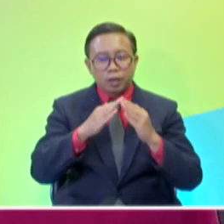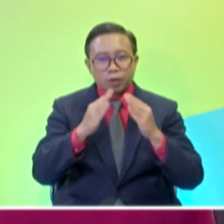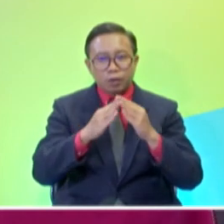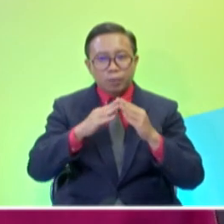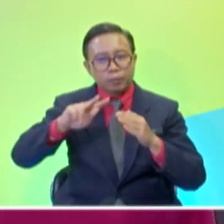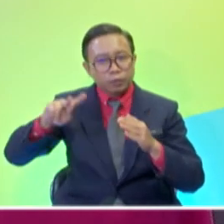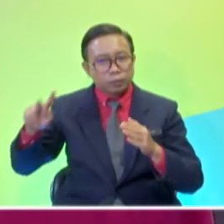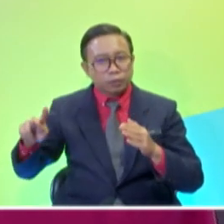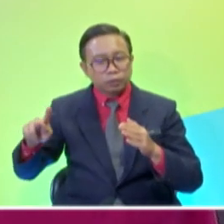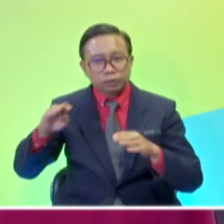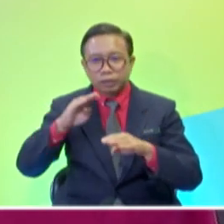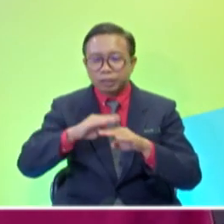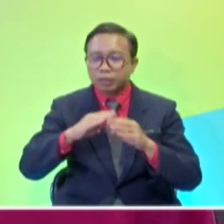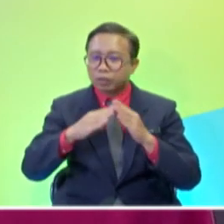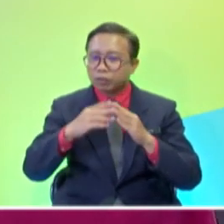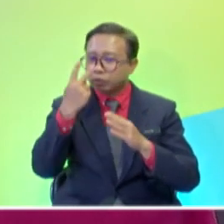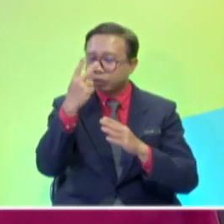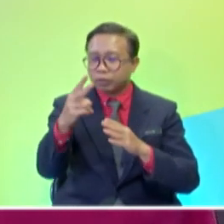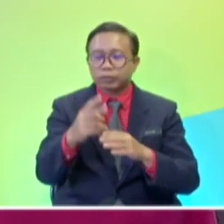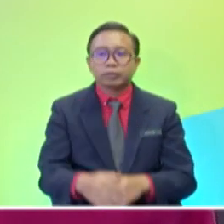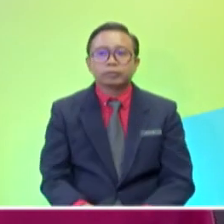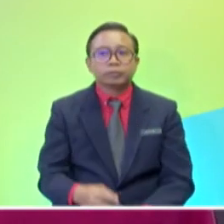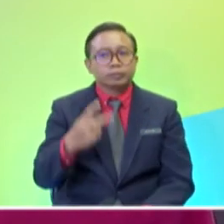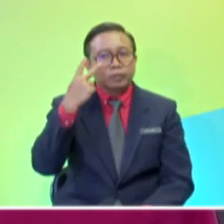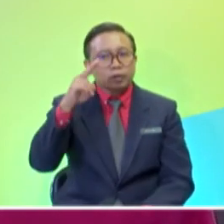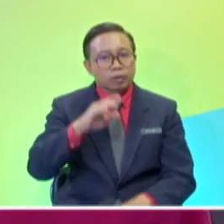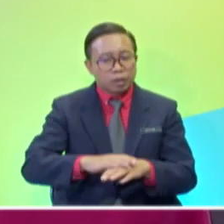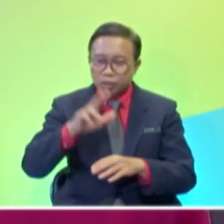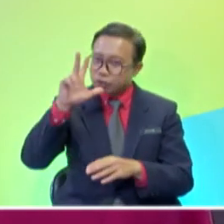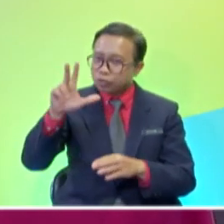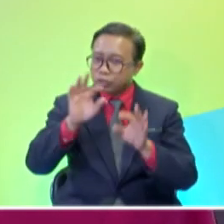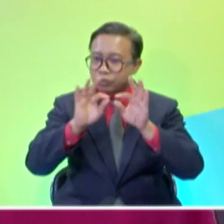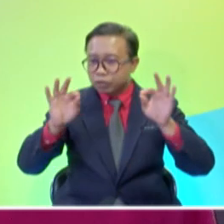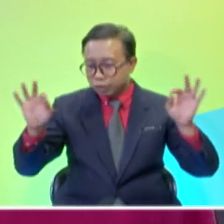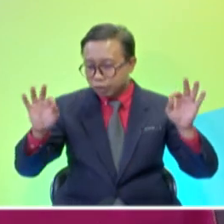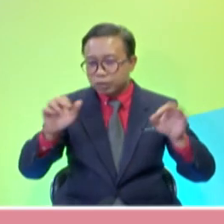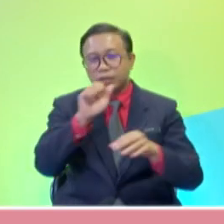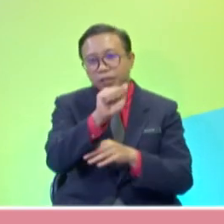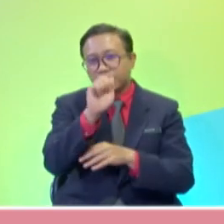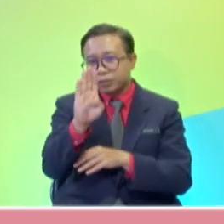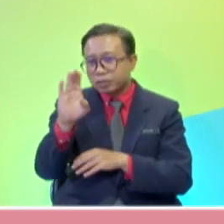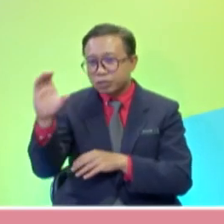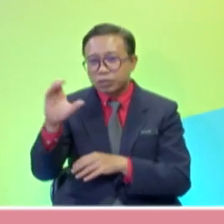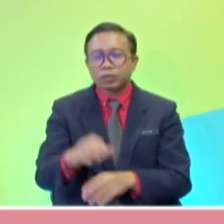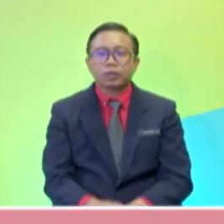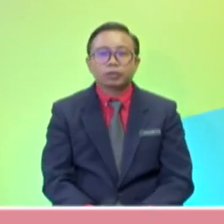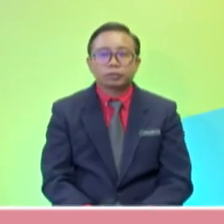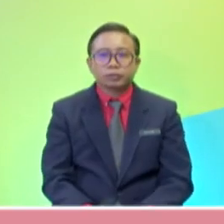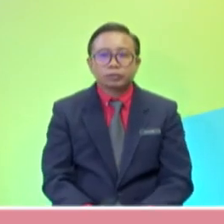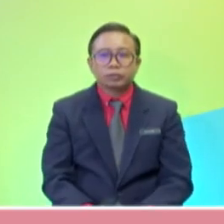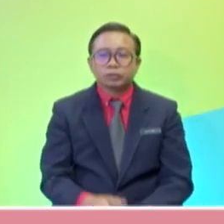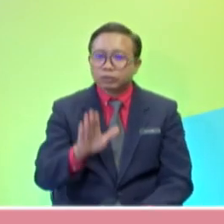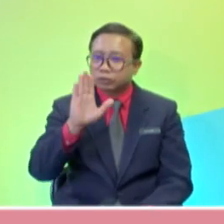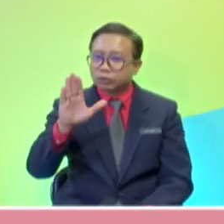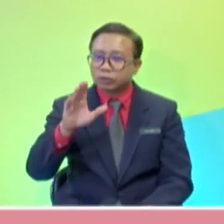and also all the pupils at home who are watching, have a look at the 3 sentences A, B, and C that is on